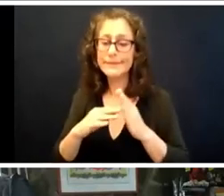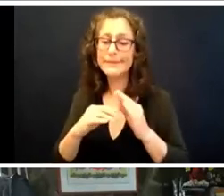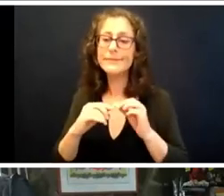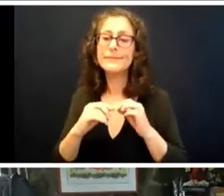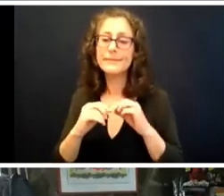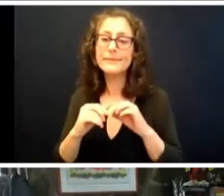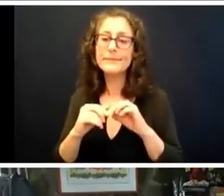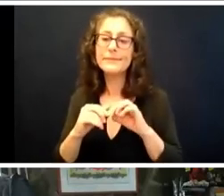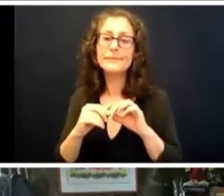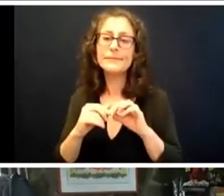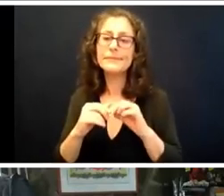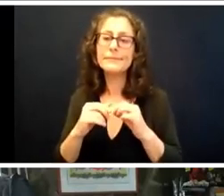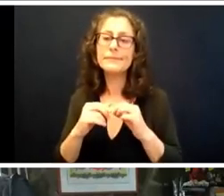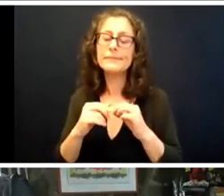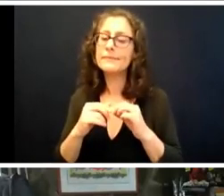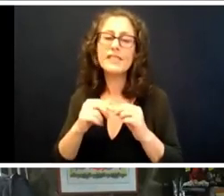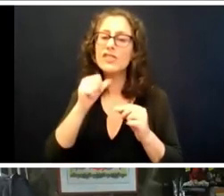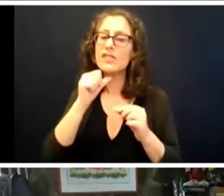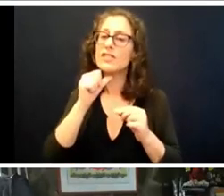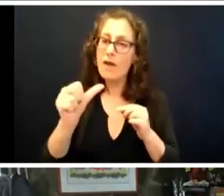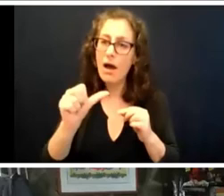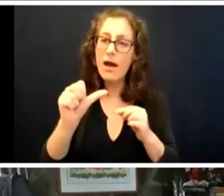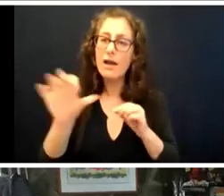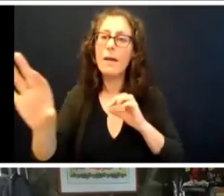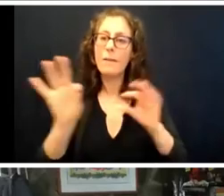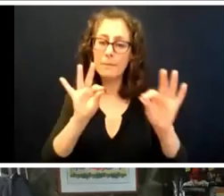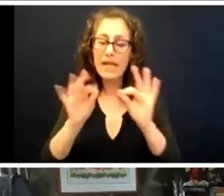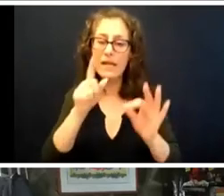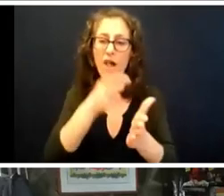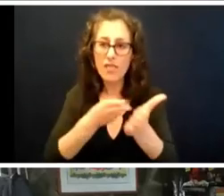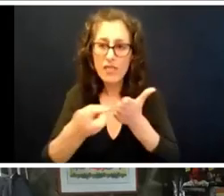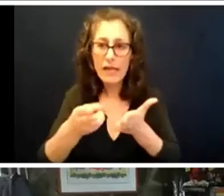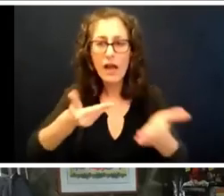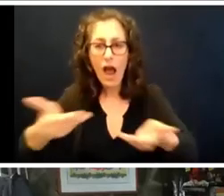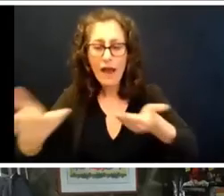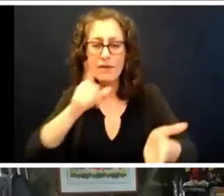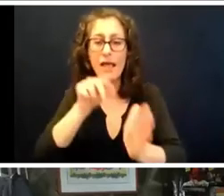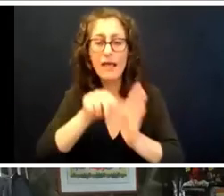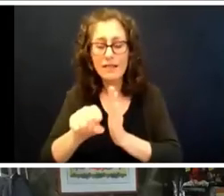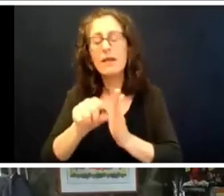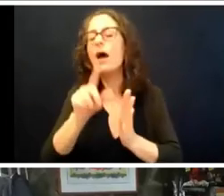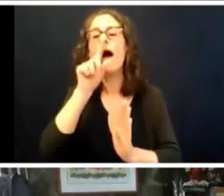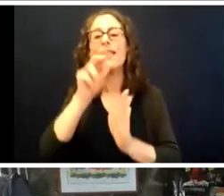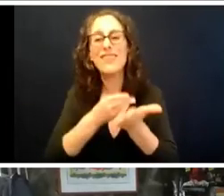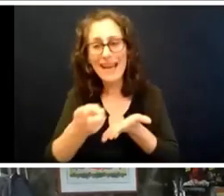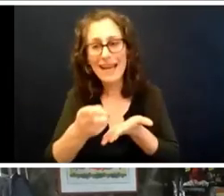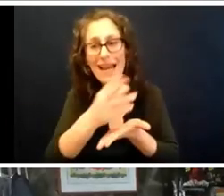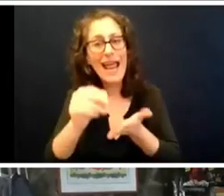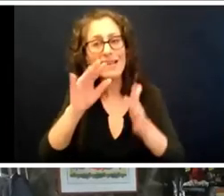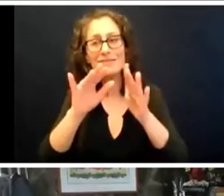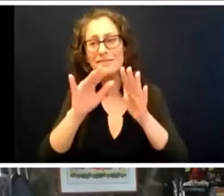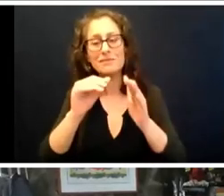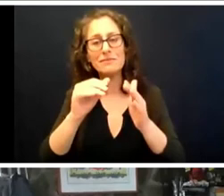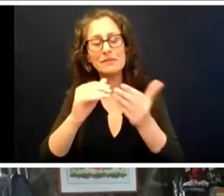it's just not casting authentically, not hiring authentically and diversely. It just works to such